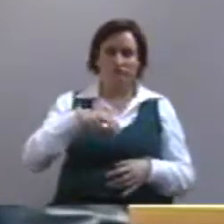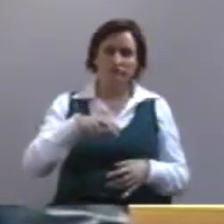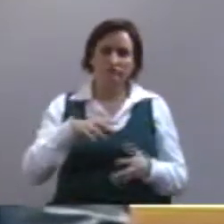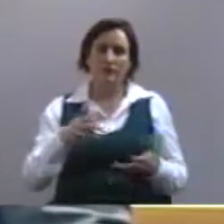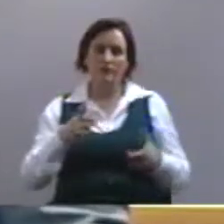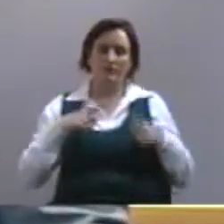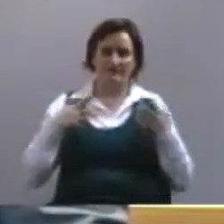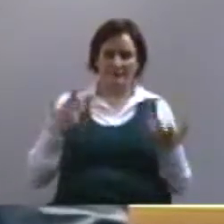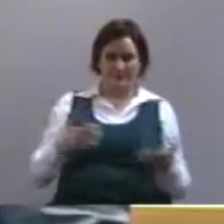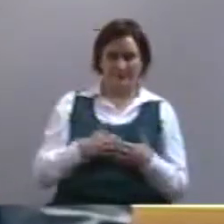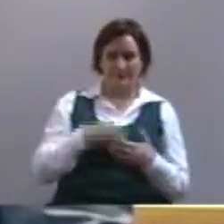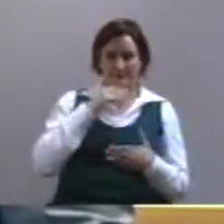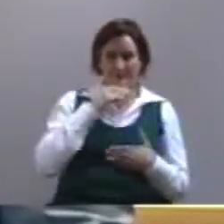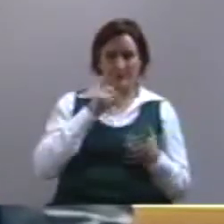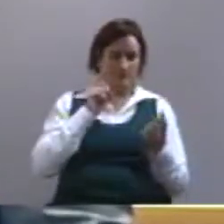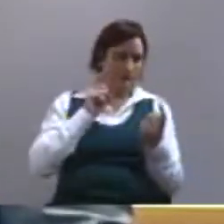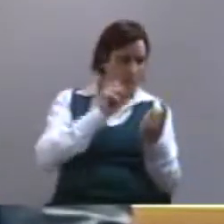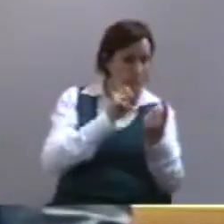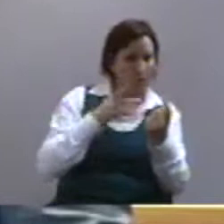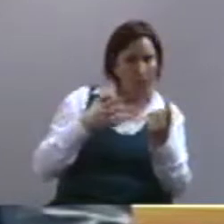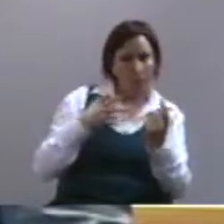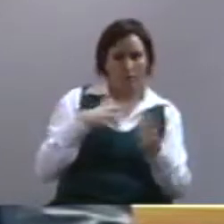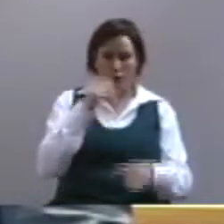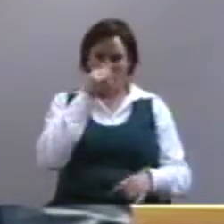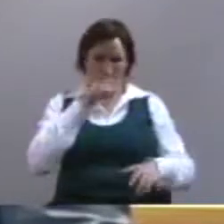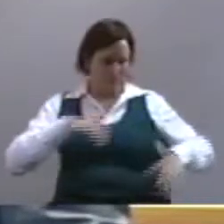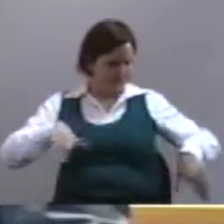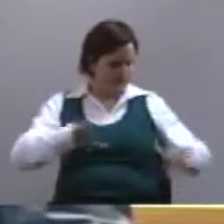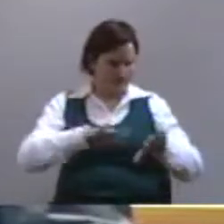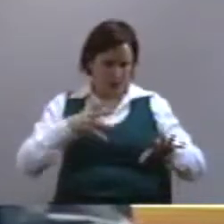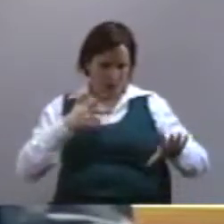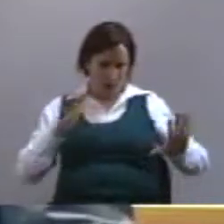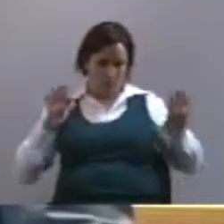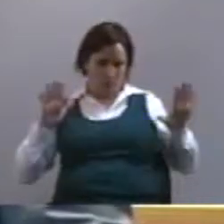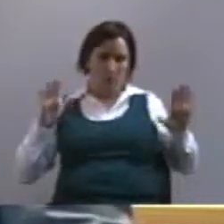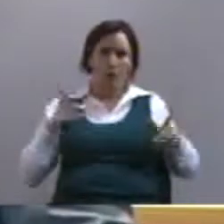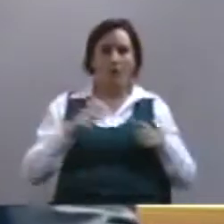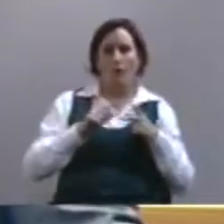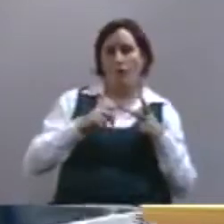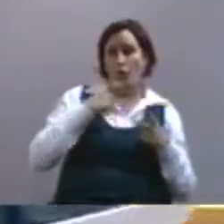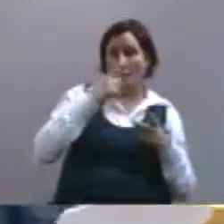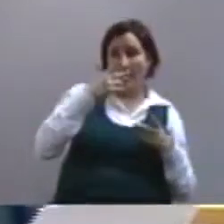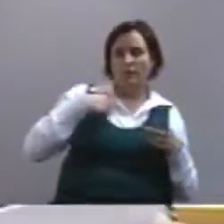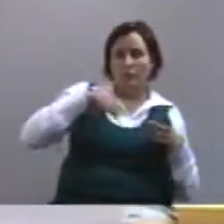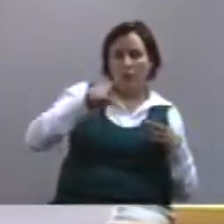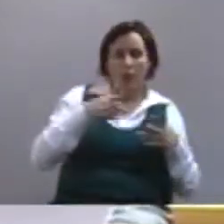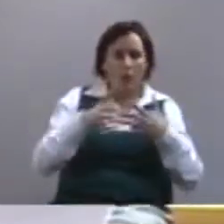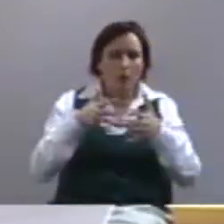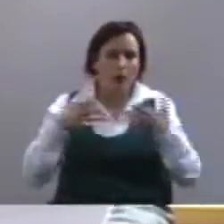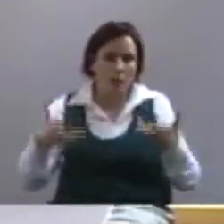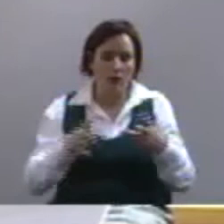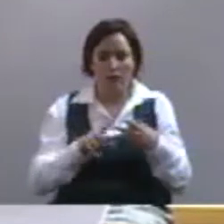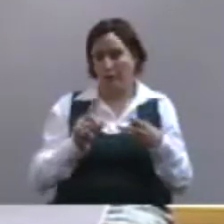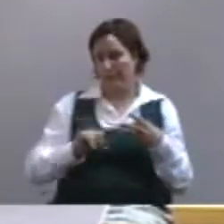namely tactical approach to crime scene and attending to complaint. 2,